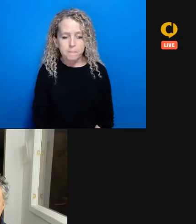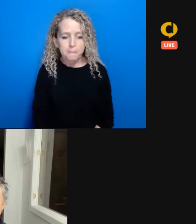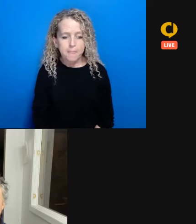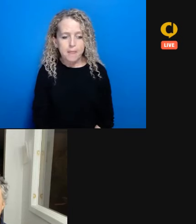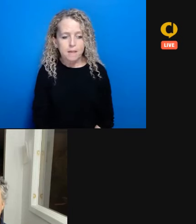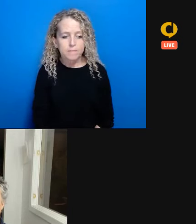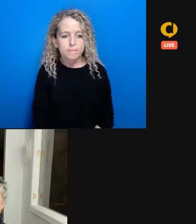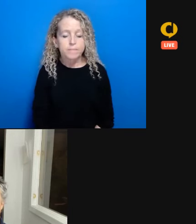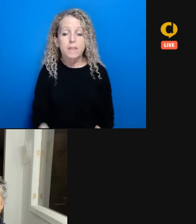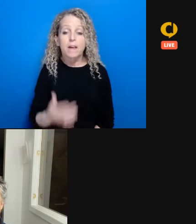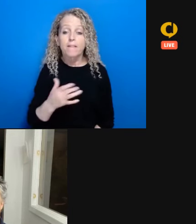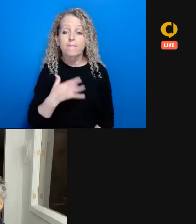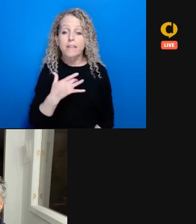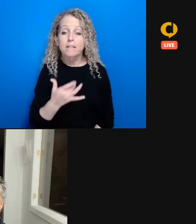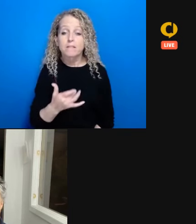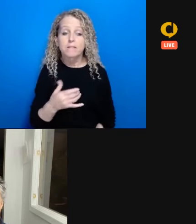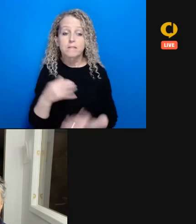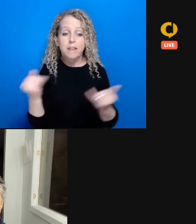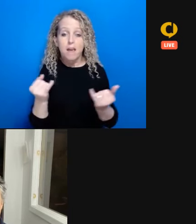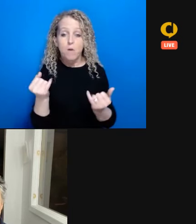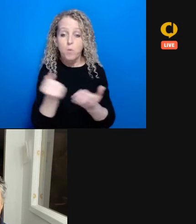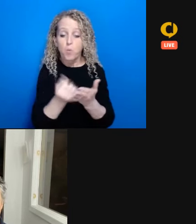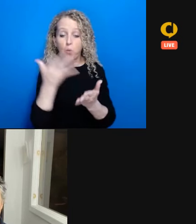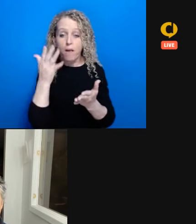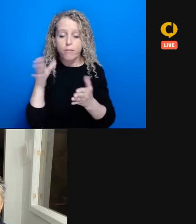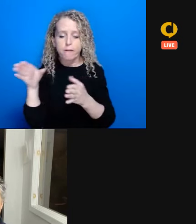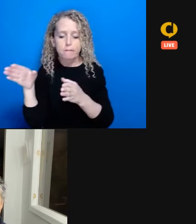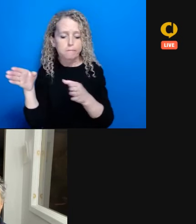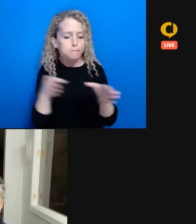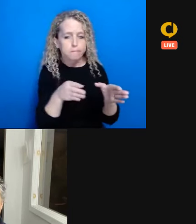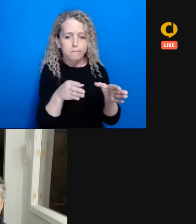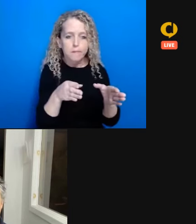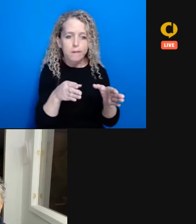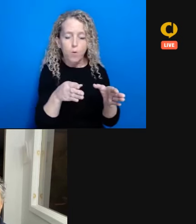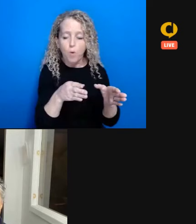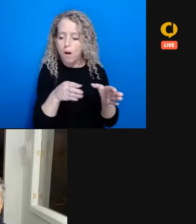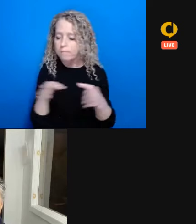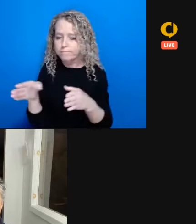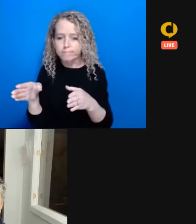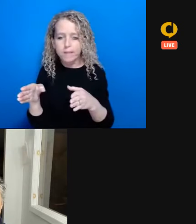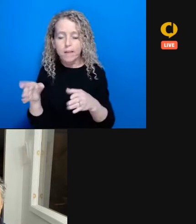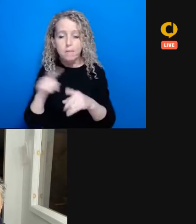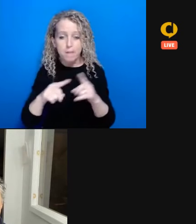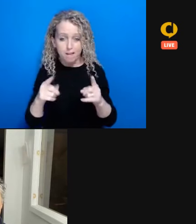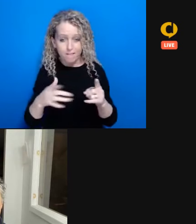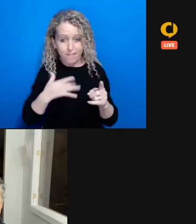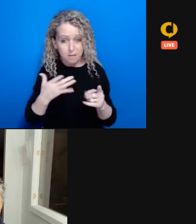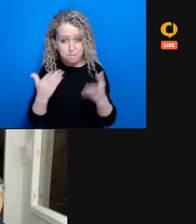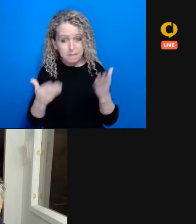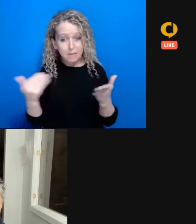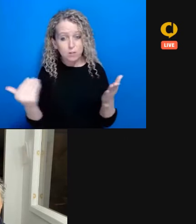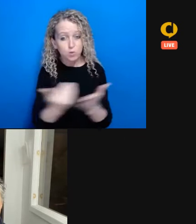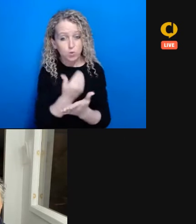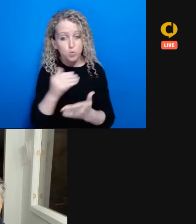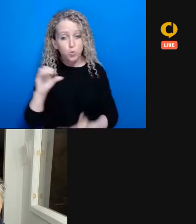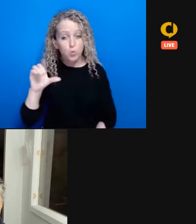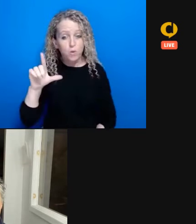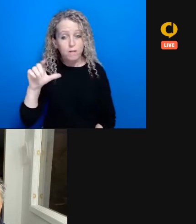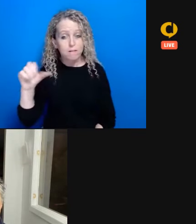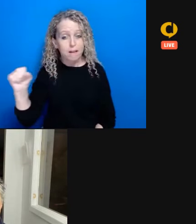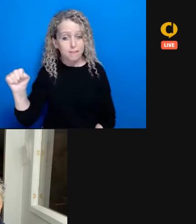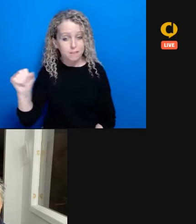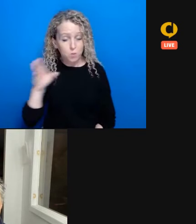a redistribution of wealth to the upper class? And I'm not sure if Dana was talking here specifically